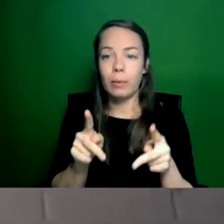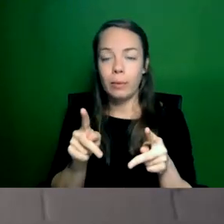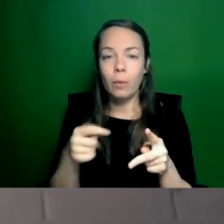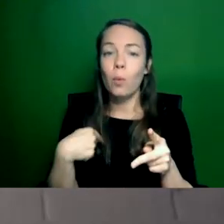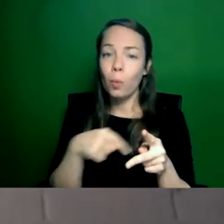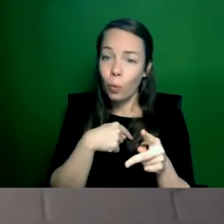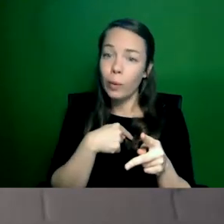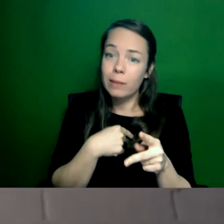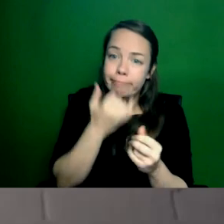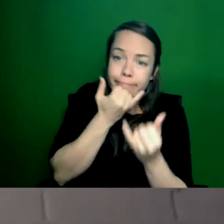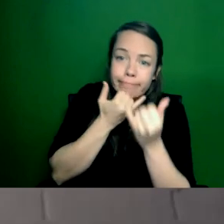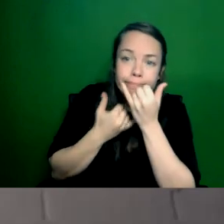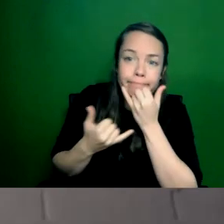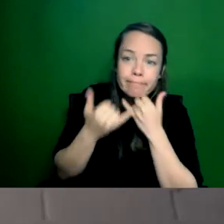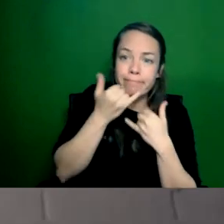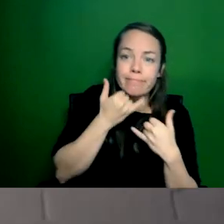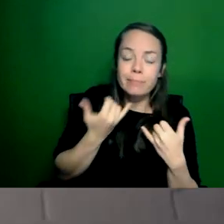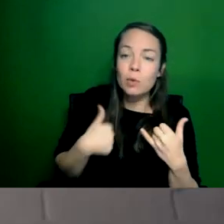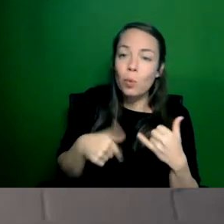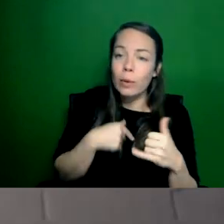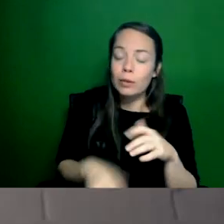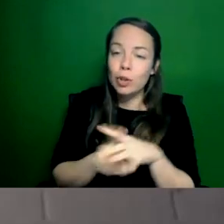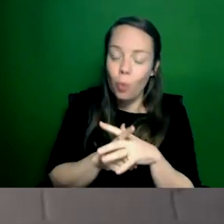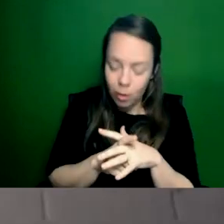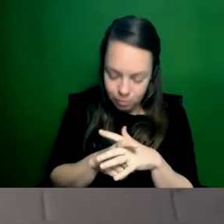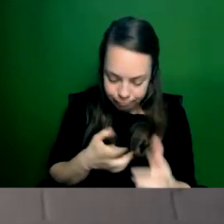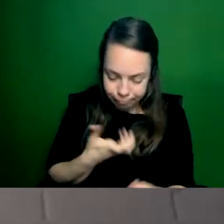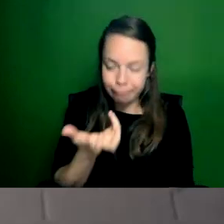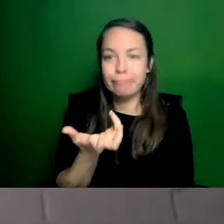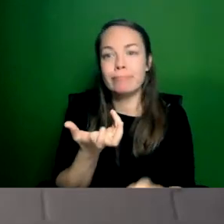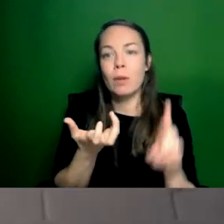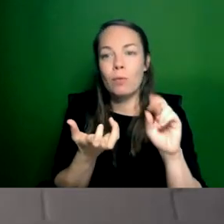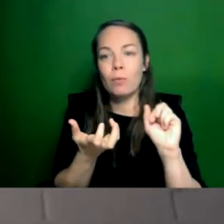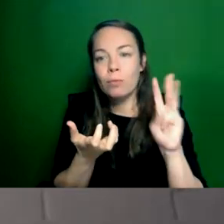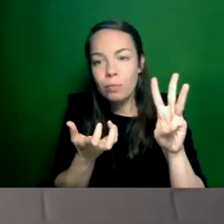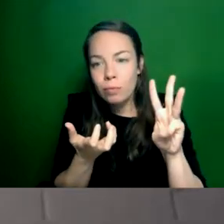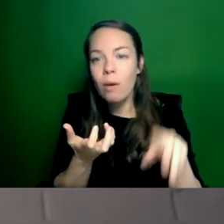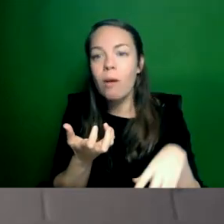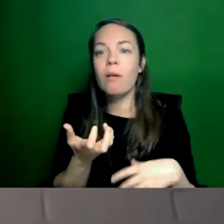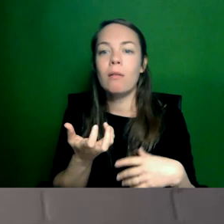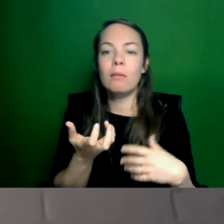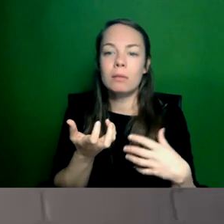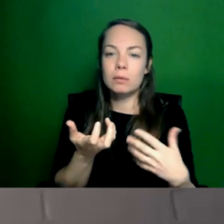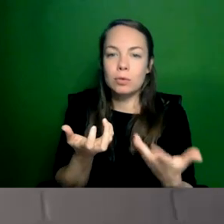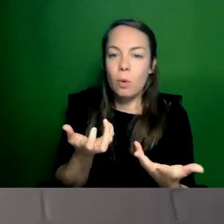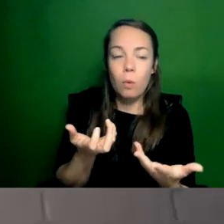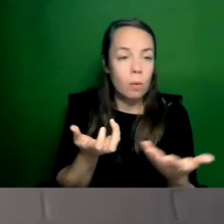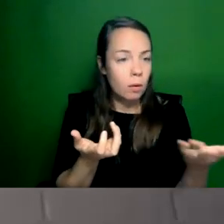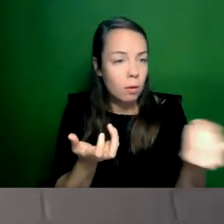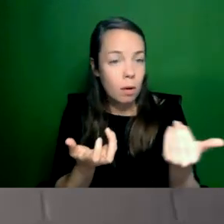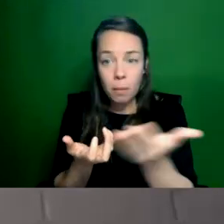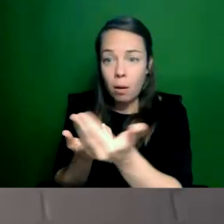short, and we need to show up in our full selves to really be able to grab the hands of those and walk with